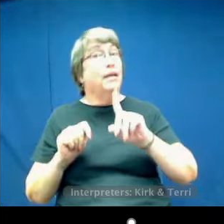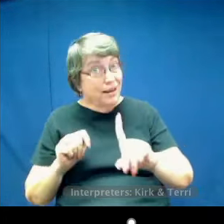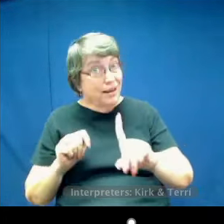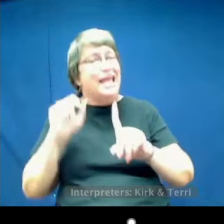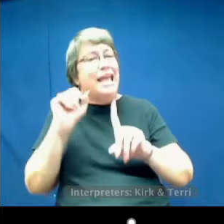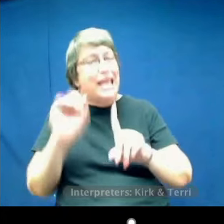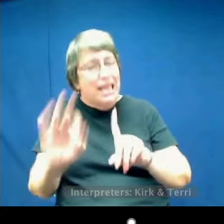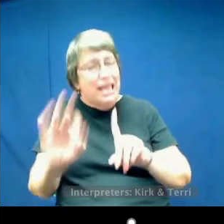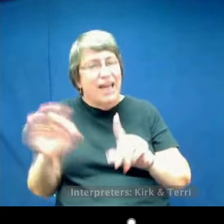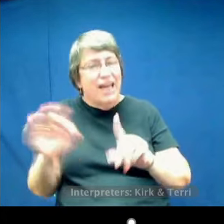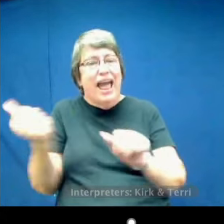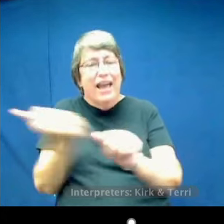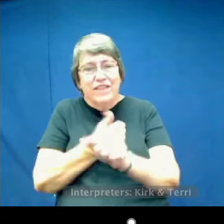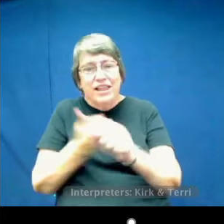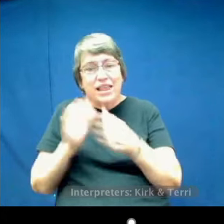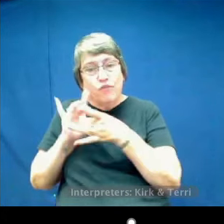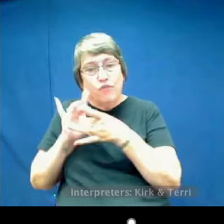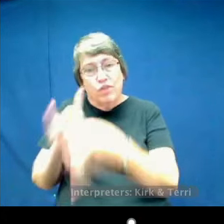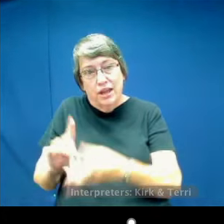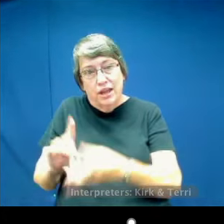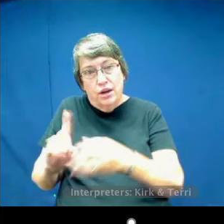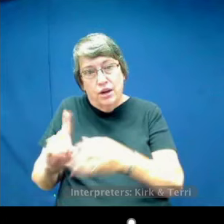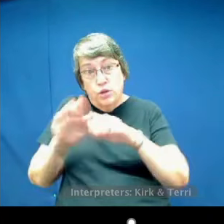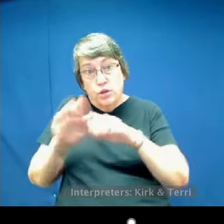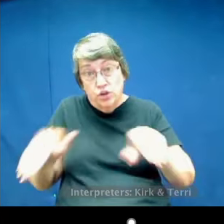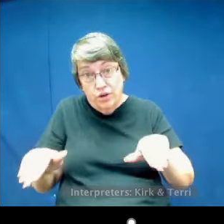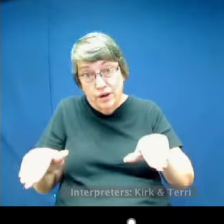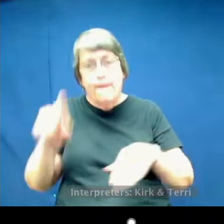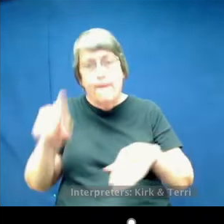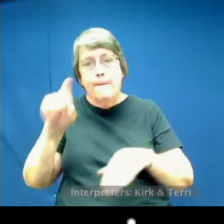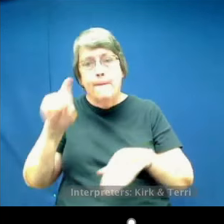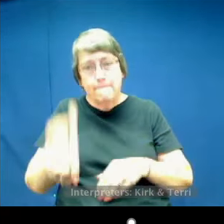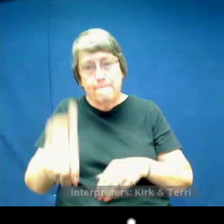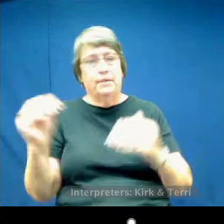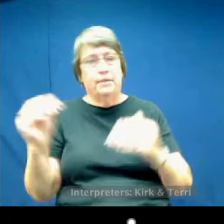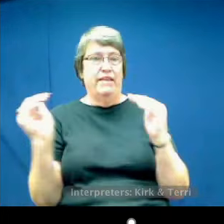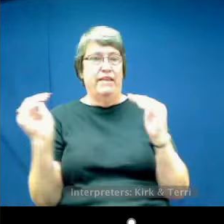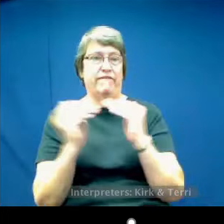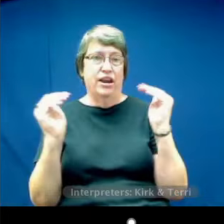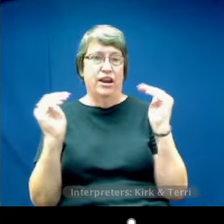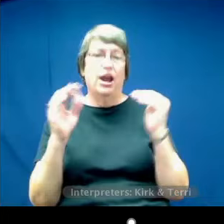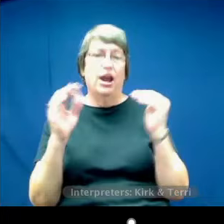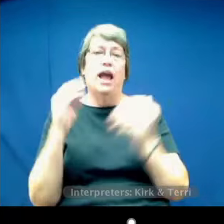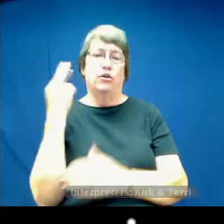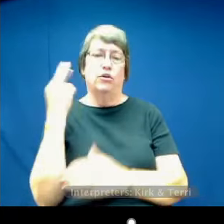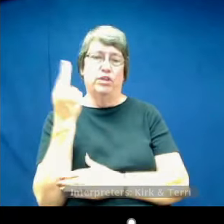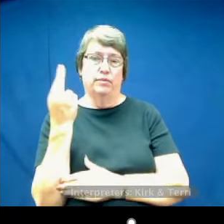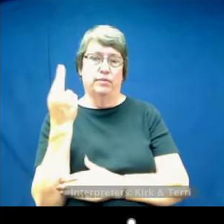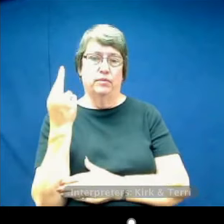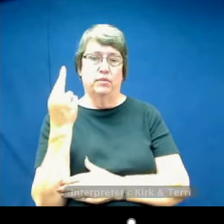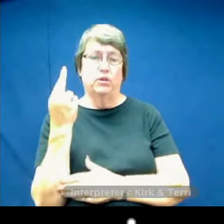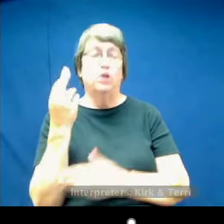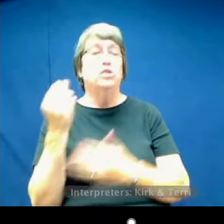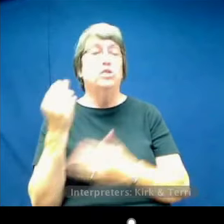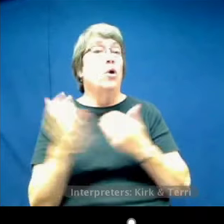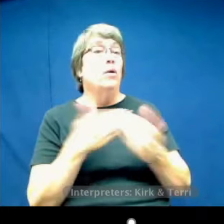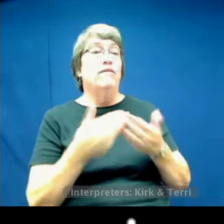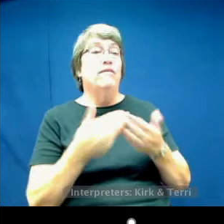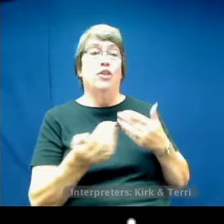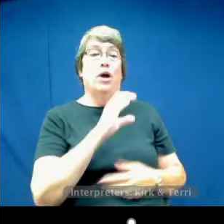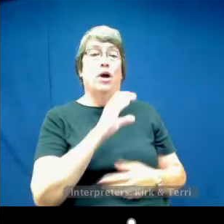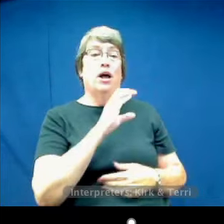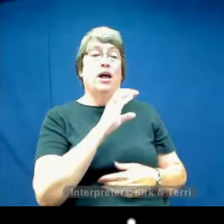custody, are fair and reasonable. So even though the court clerk says it's a trial, if I